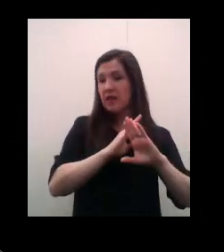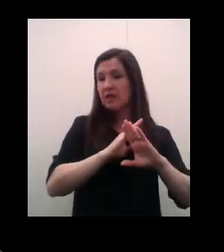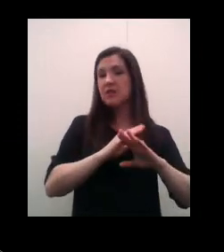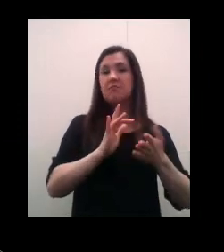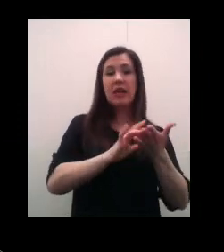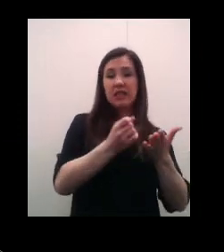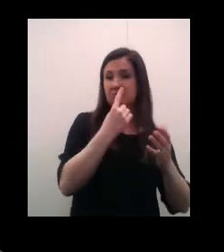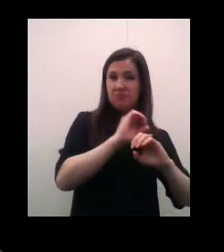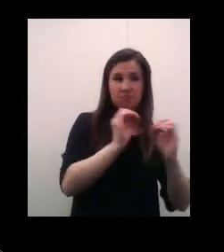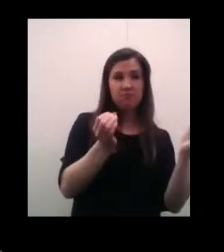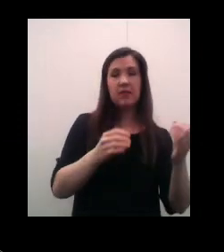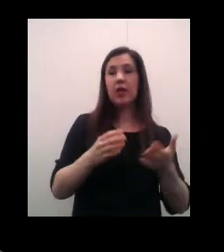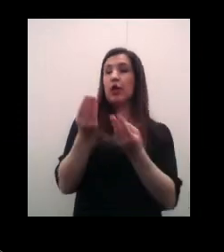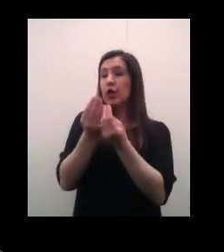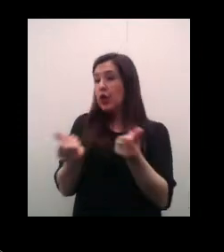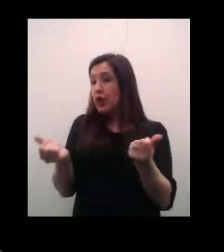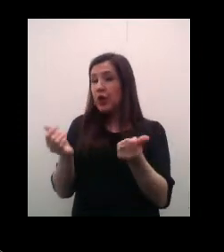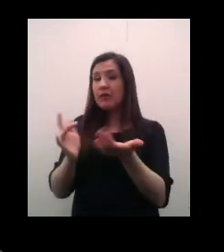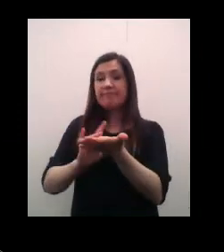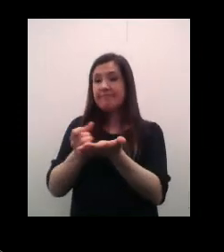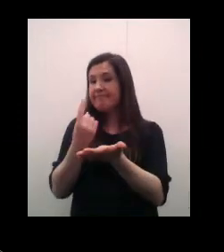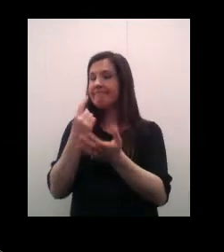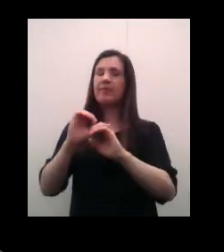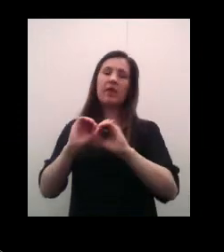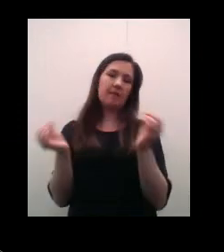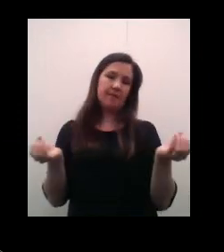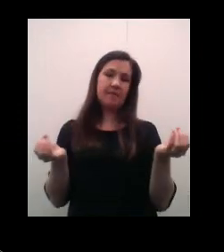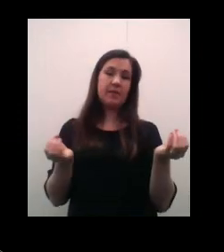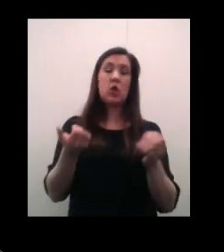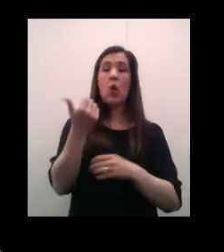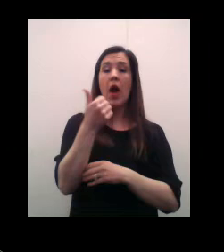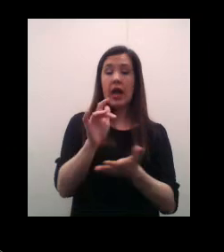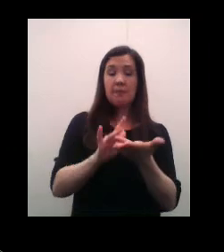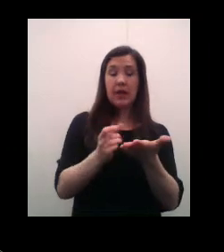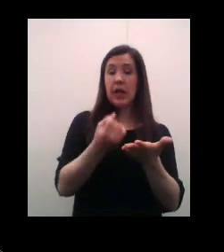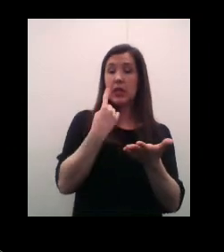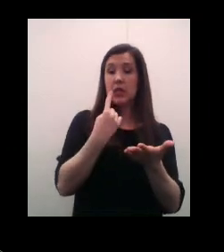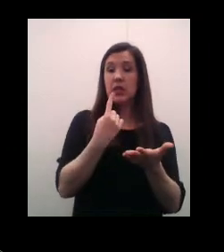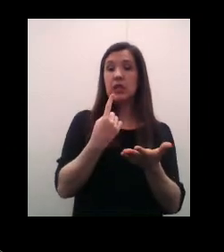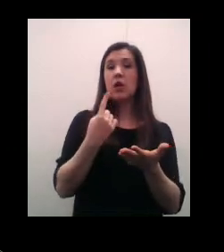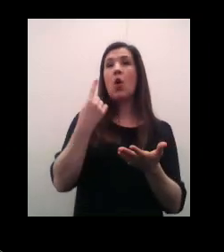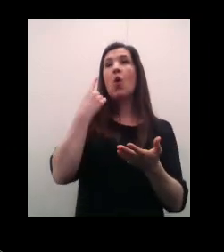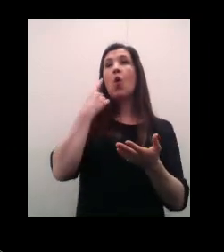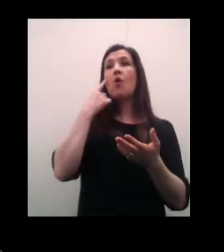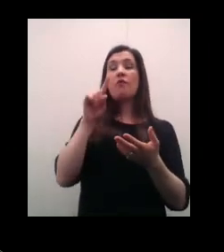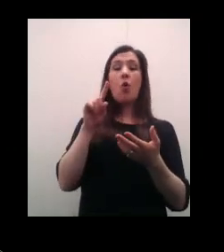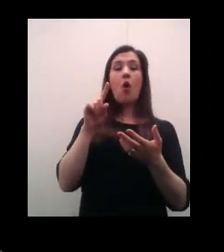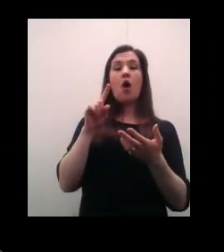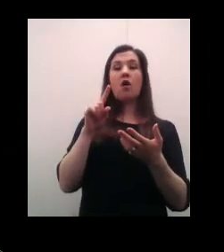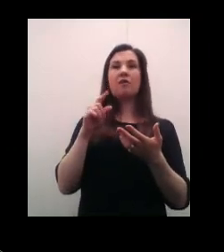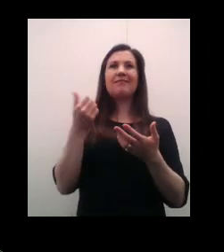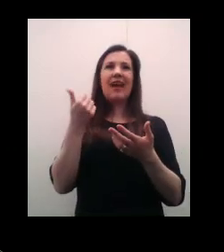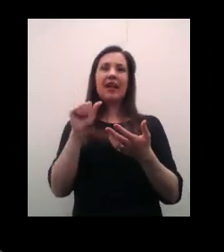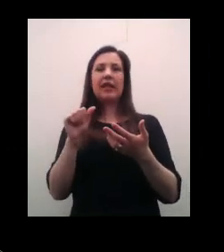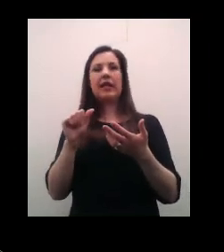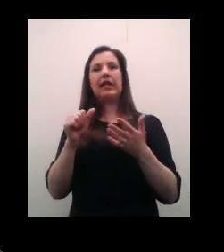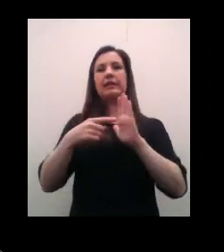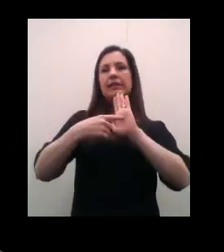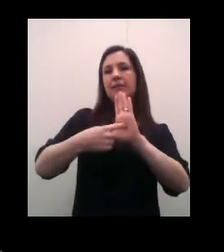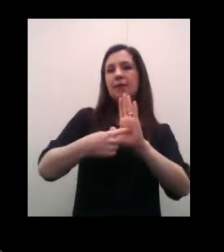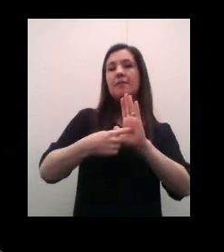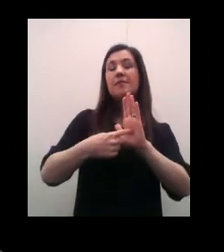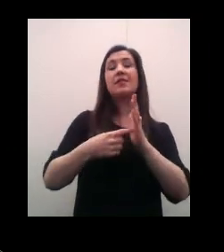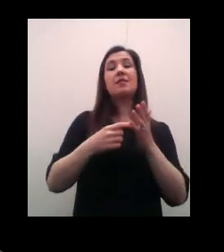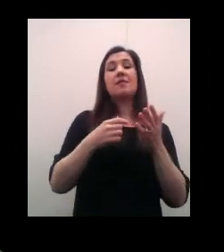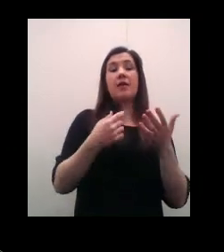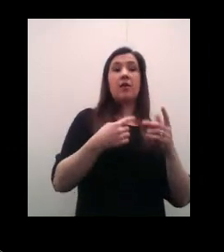cure COVID-19. So remember, any medication you take, we take it for good side effects. However, they all have